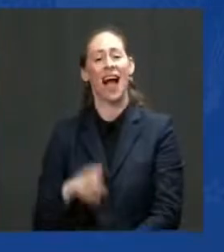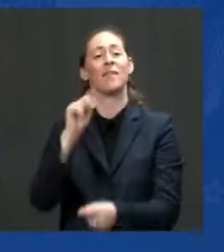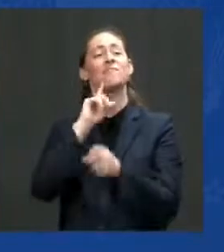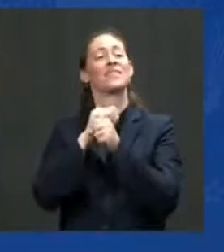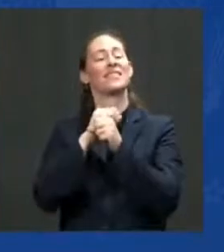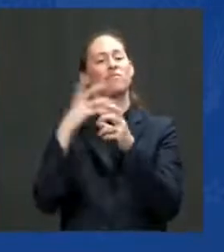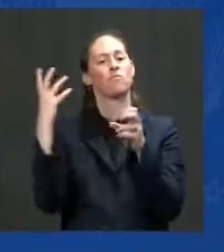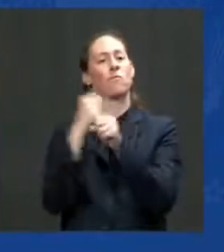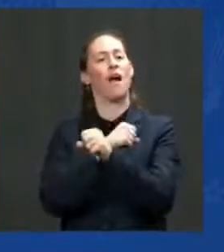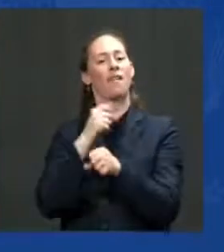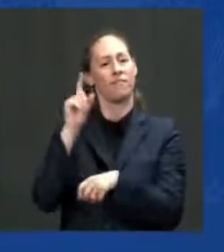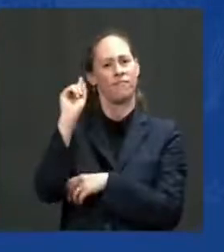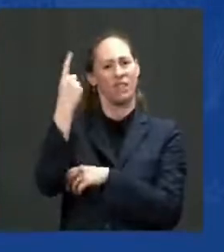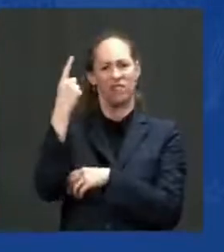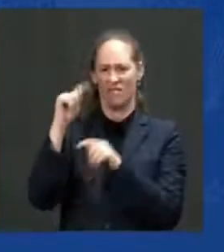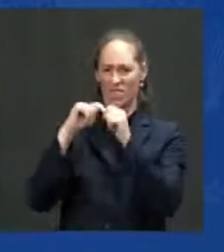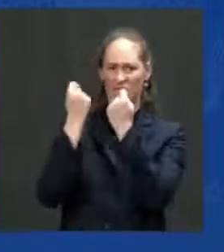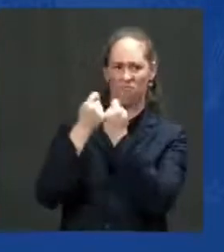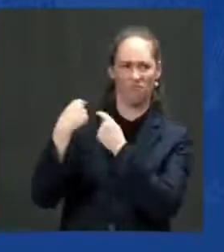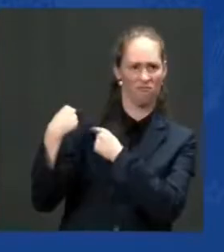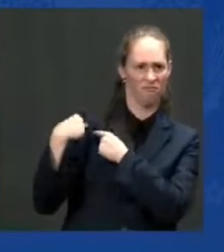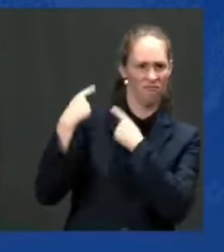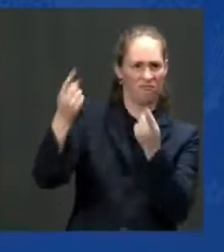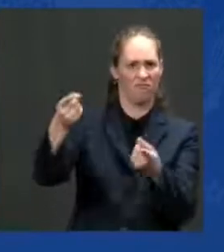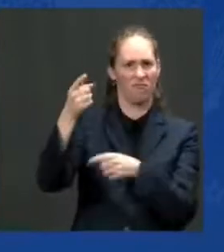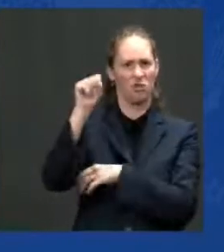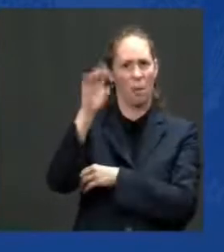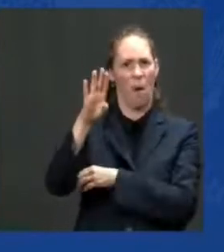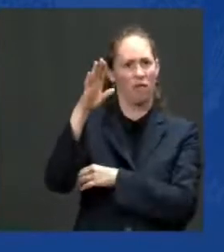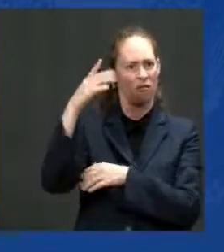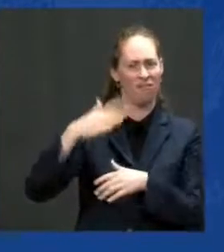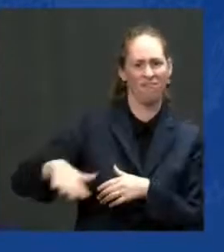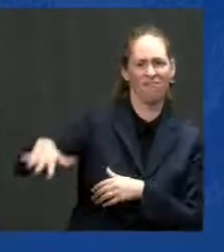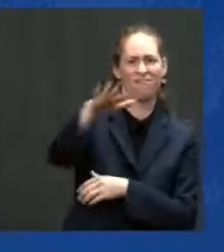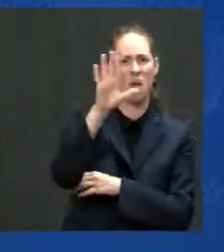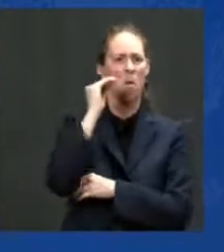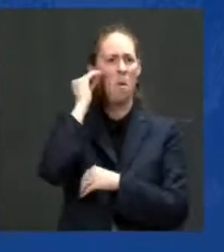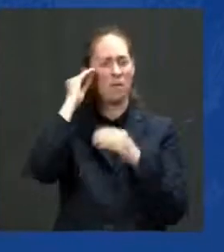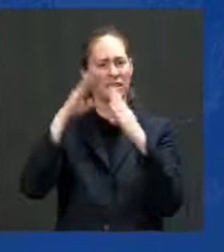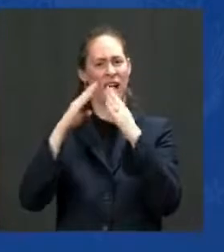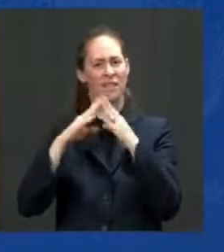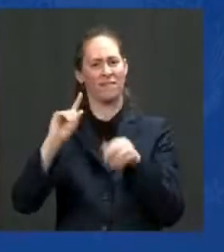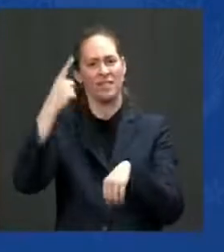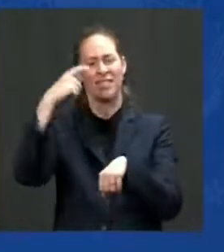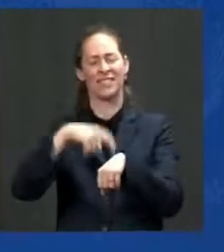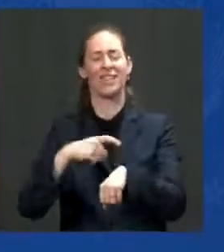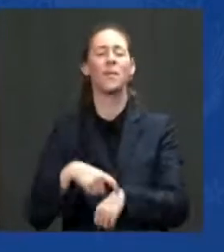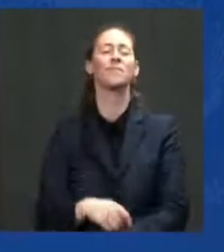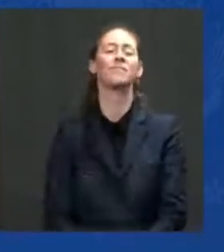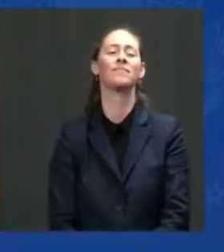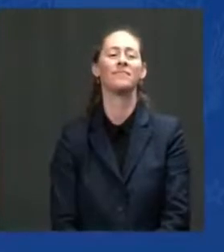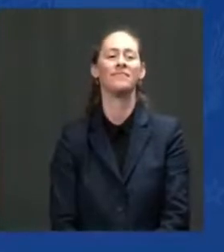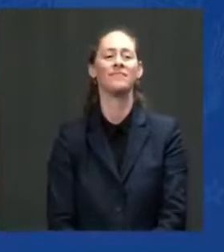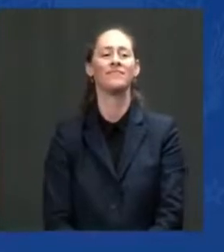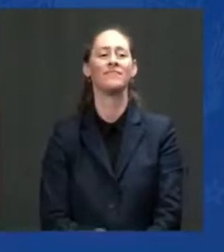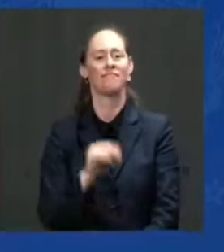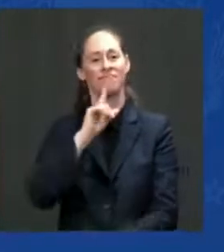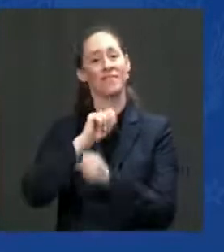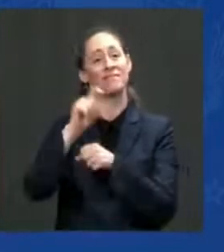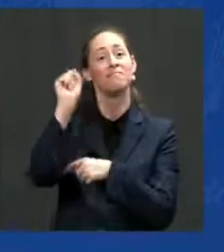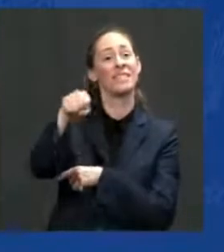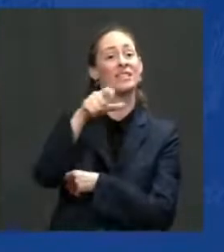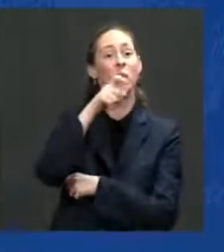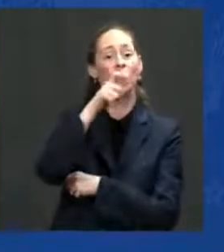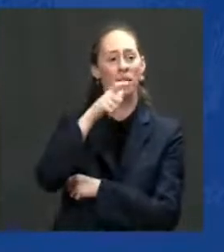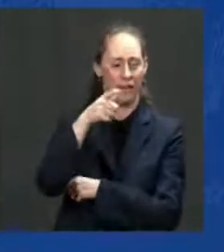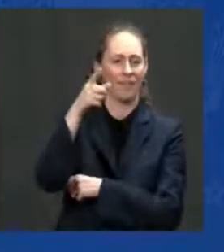win the Super Bowl on their home turf and a decisive victory against the defending champs, the Kansas City Chiefs. It's an